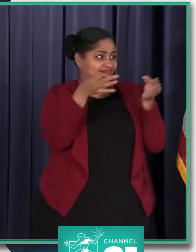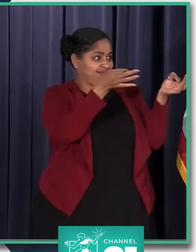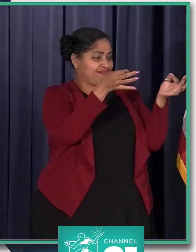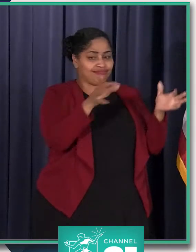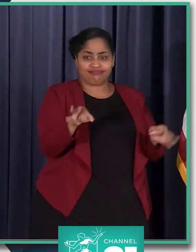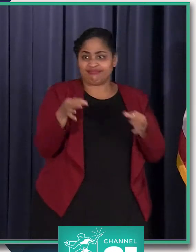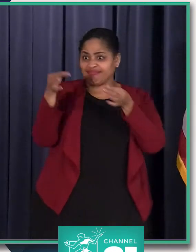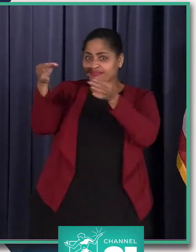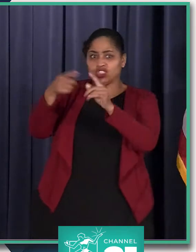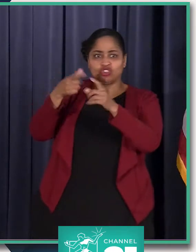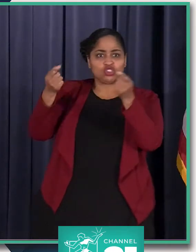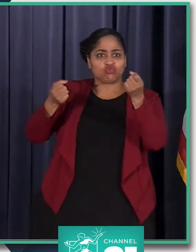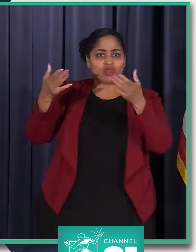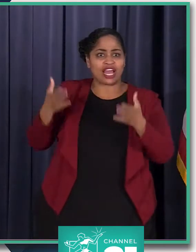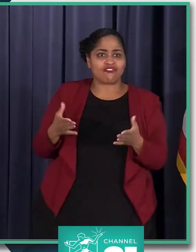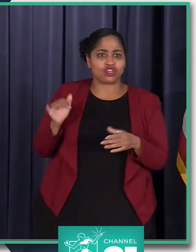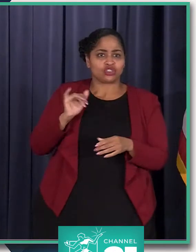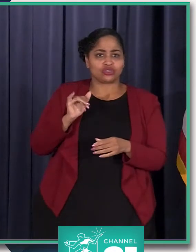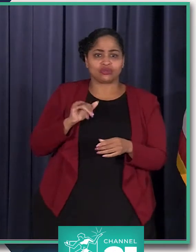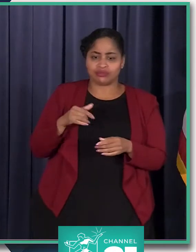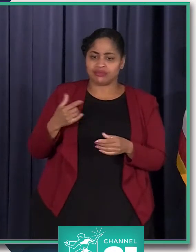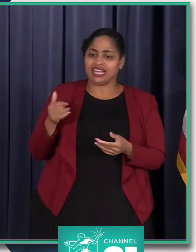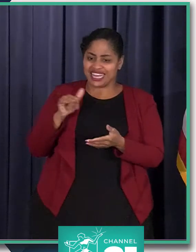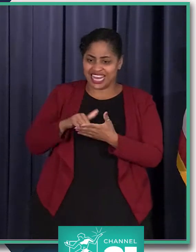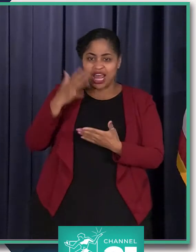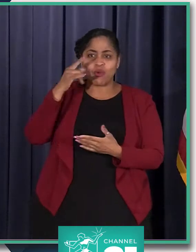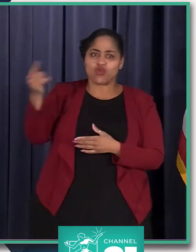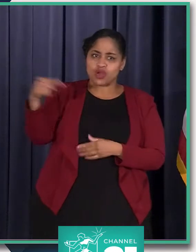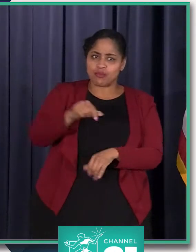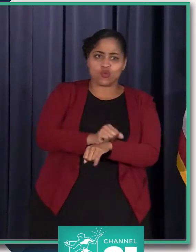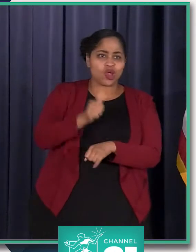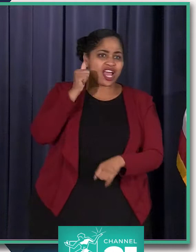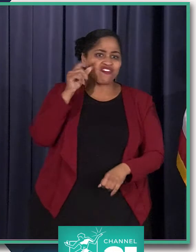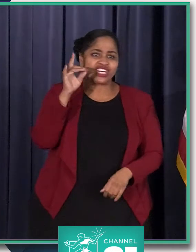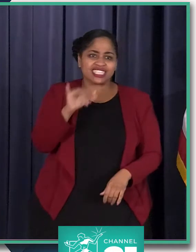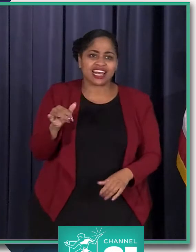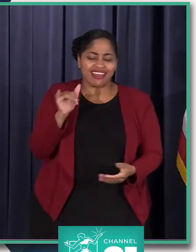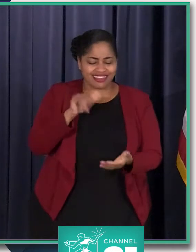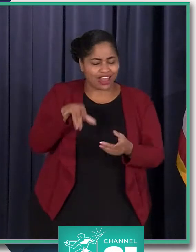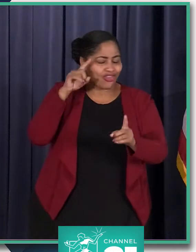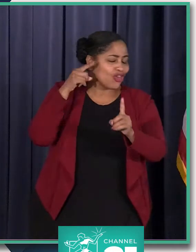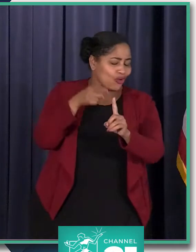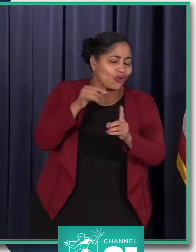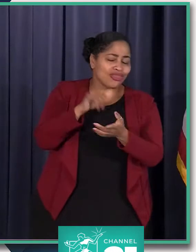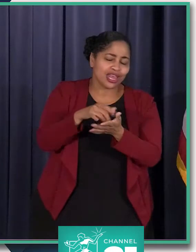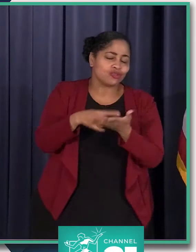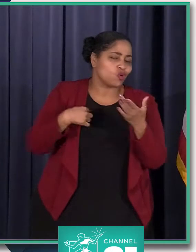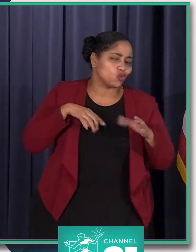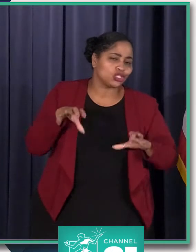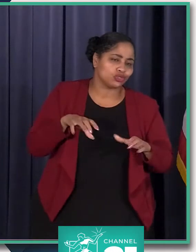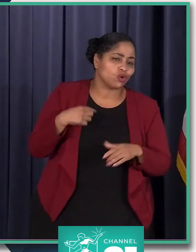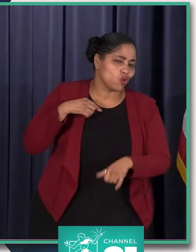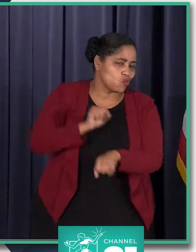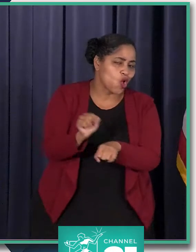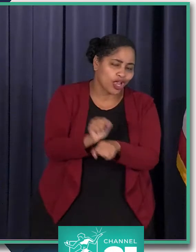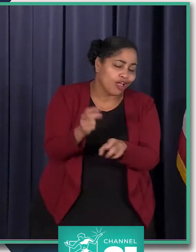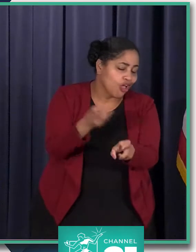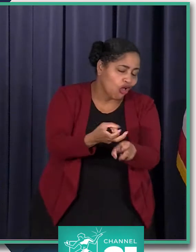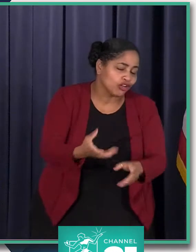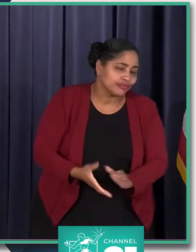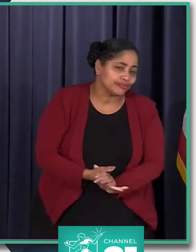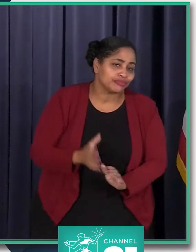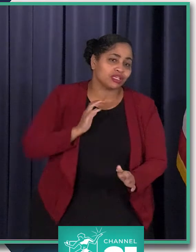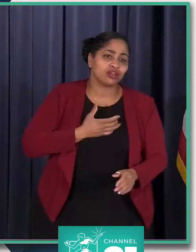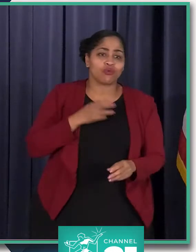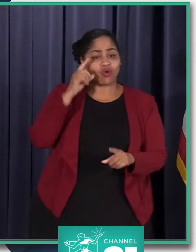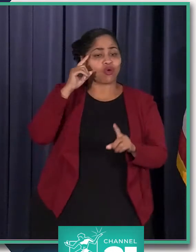hand to the driver to say, this is why I'm coming to work every day. That's the goal. That's what we're doing. We're working hard. Our